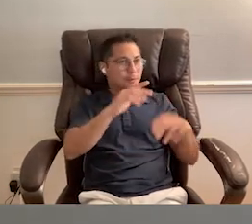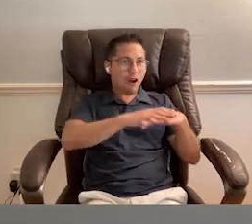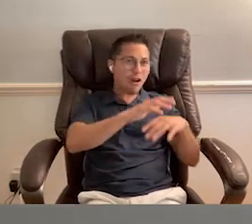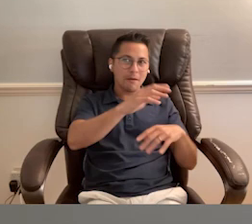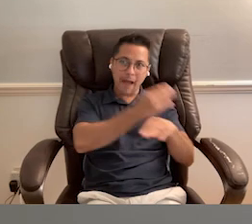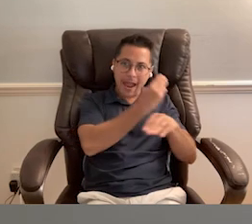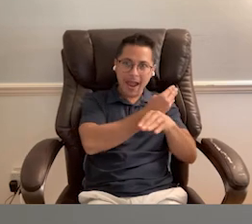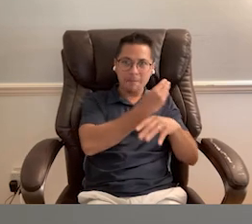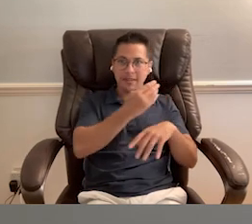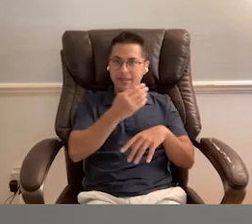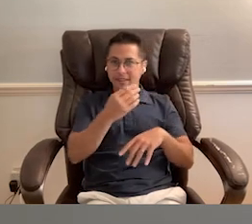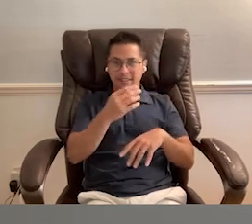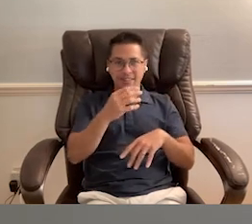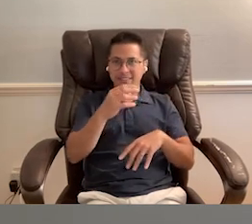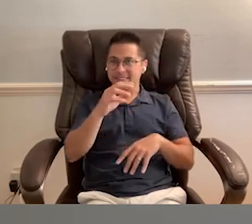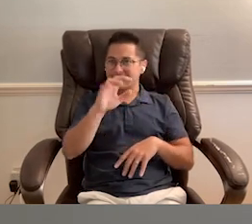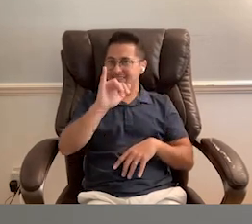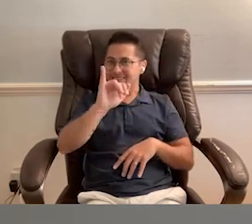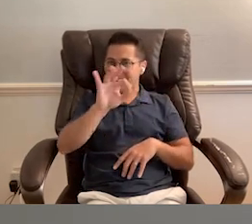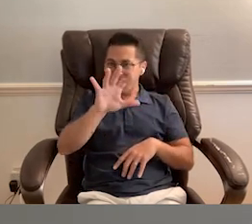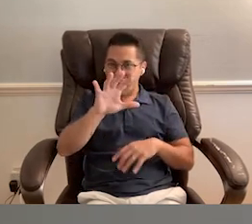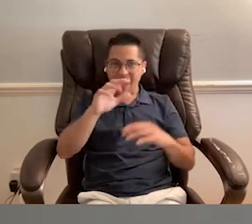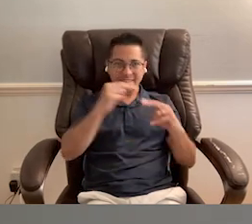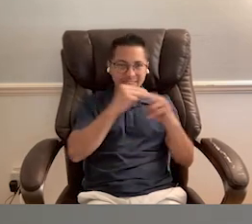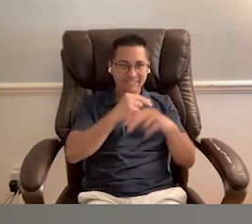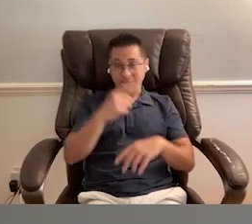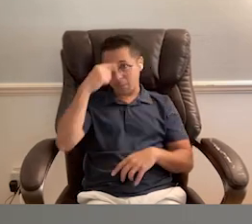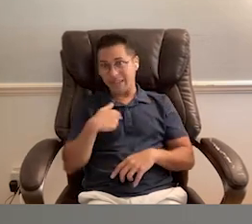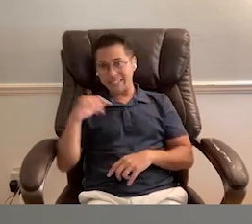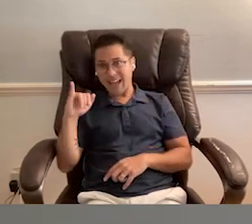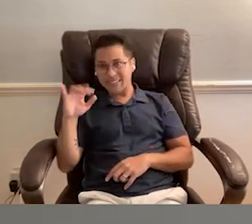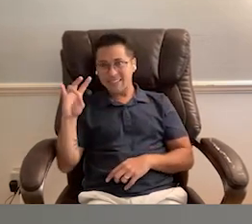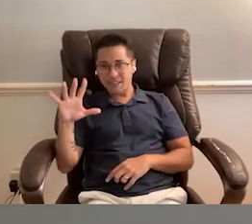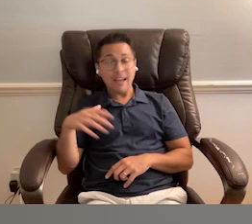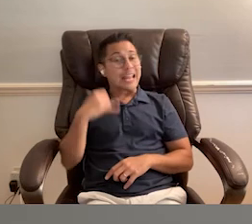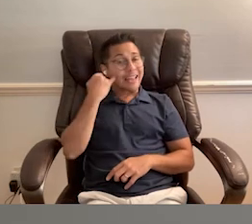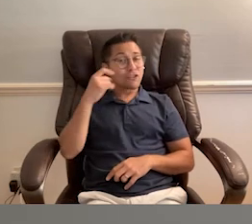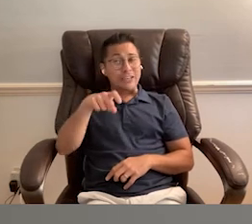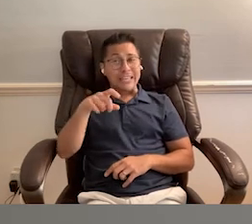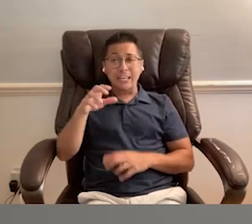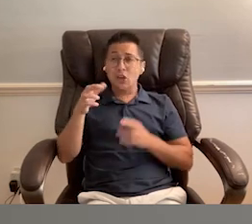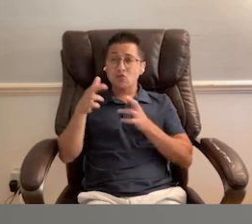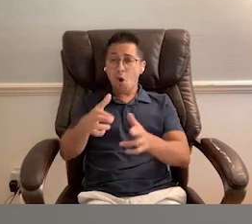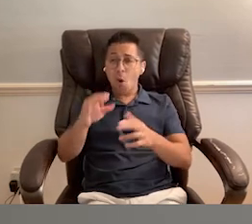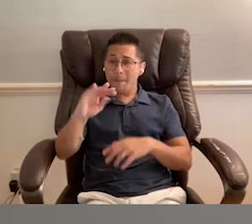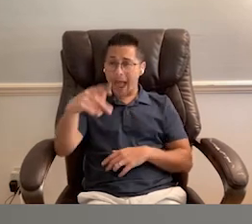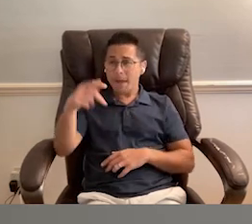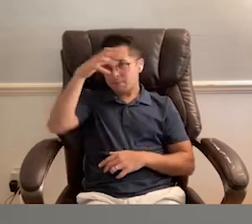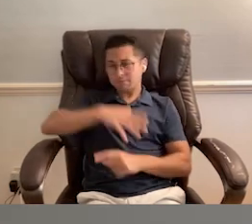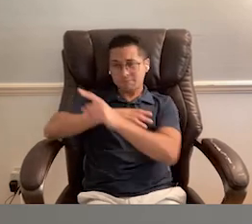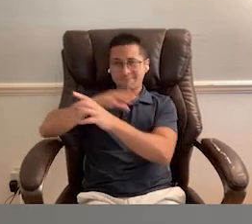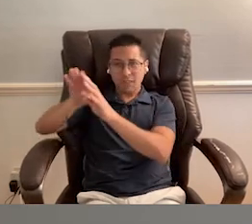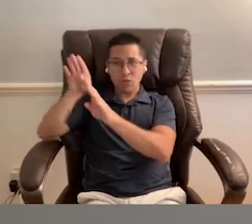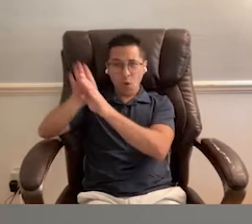I-95. Miami is everywhere. Yeah, and with me it's I-75. So if you didn't get a roadmap, the gentleman at the